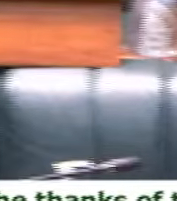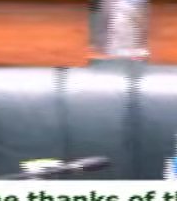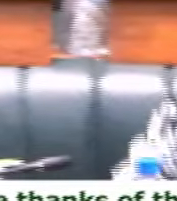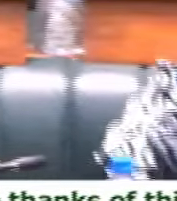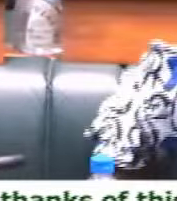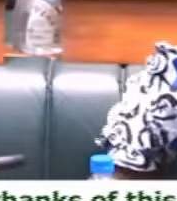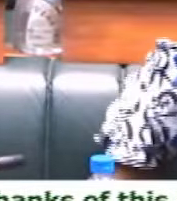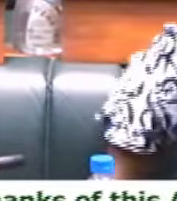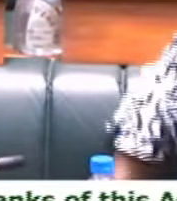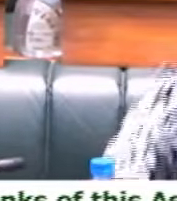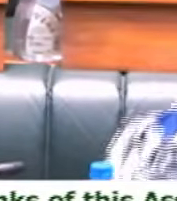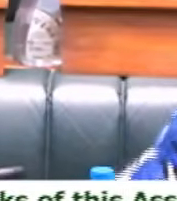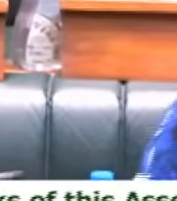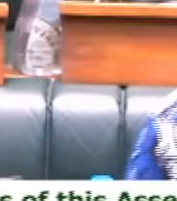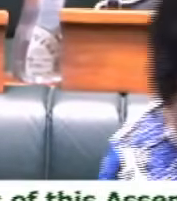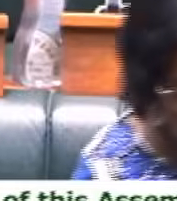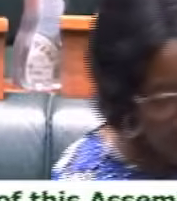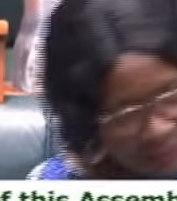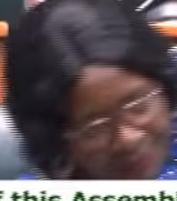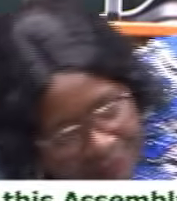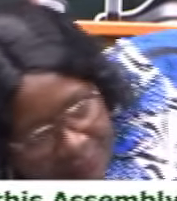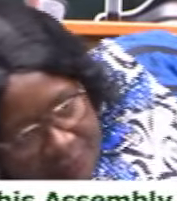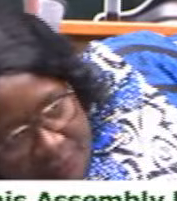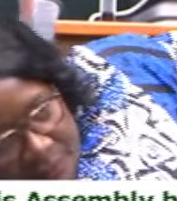And from the onset, I want to say that I support